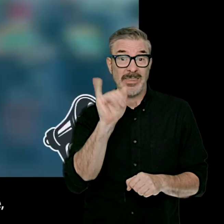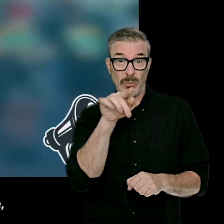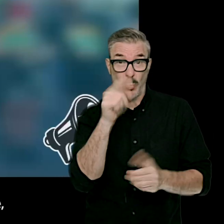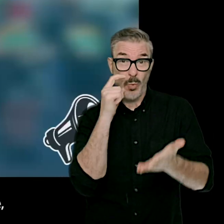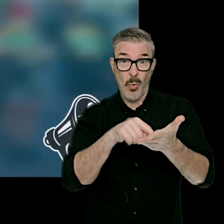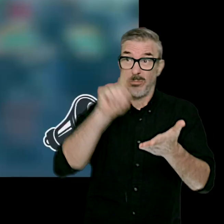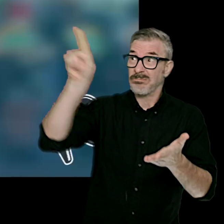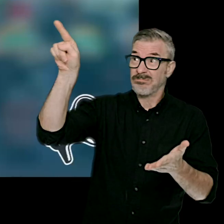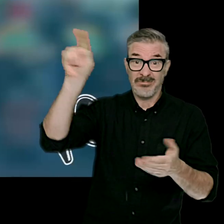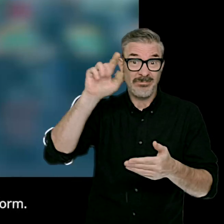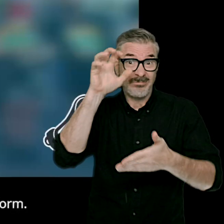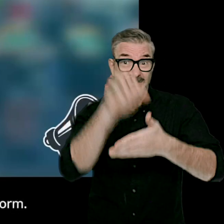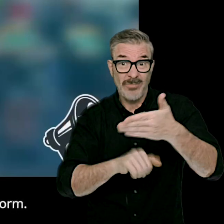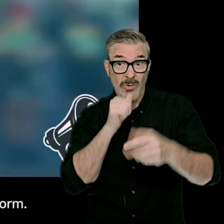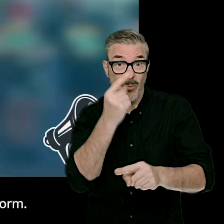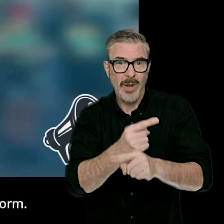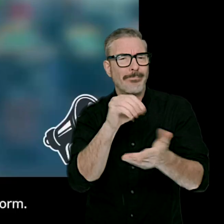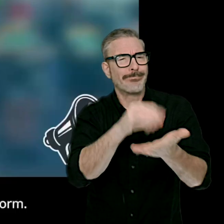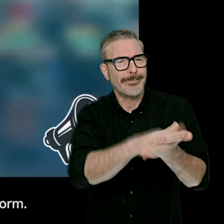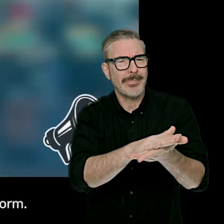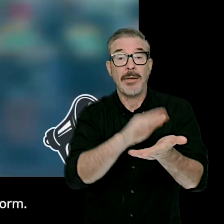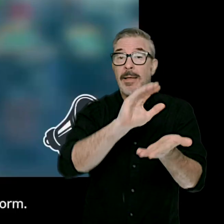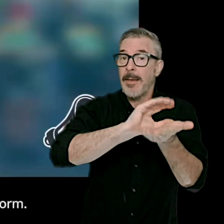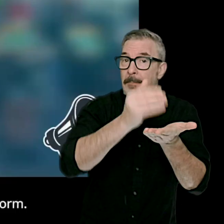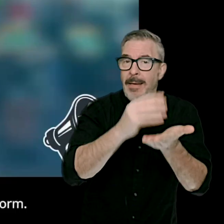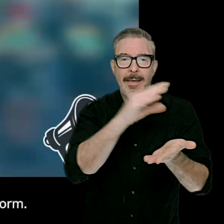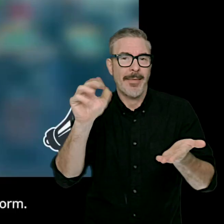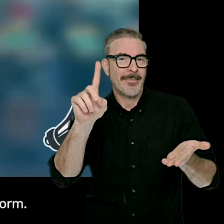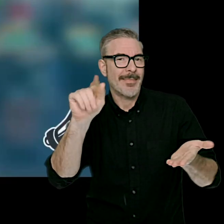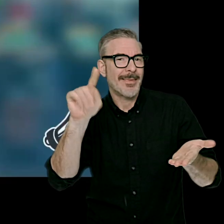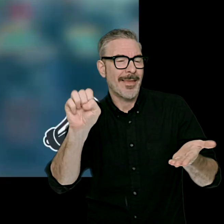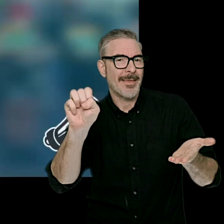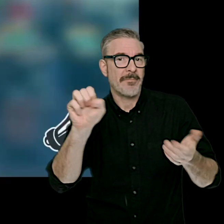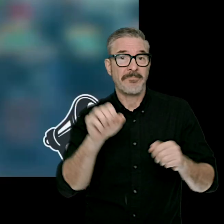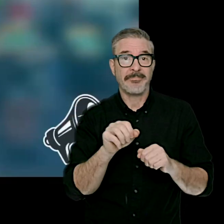place, take note if you were charged for a uniform.